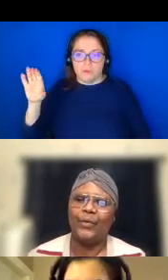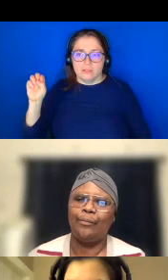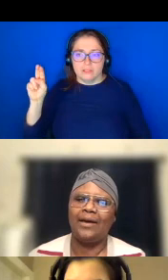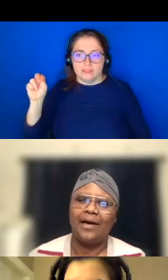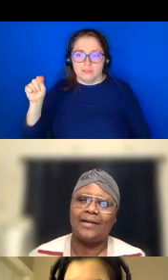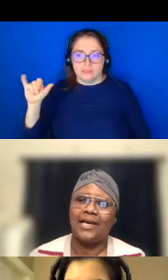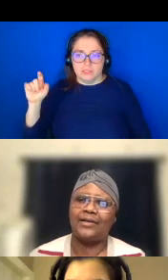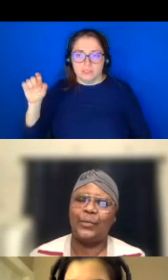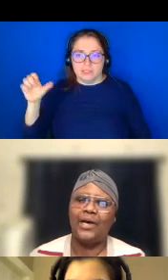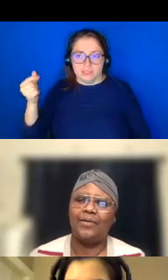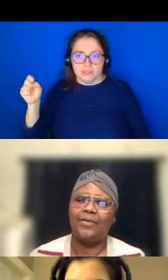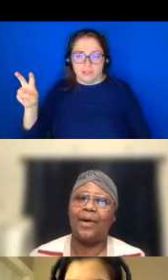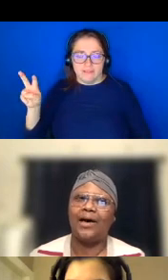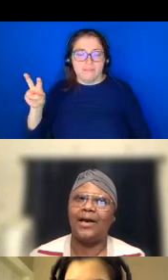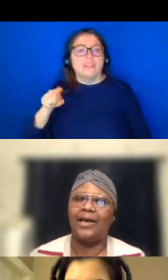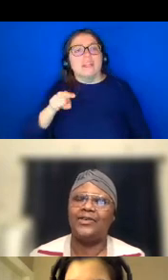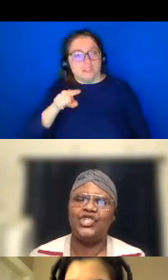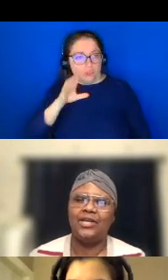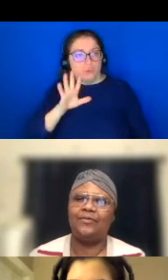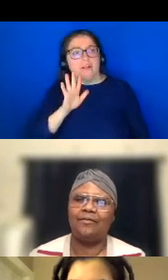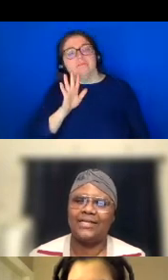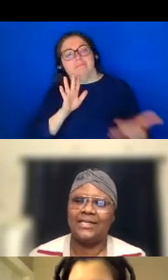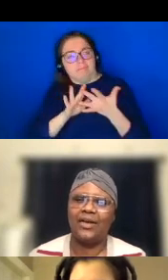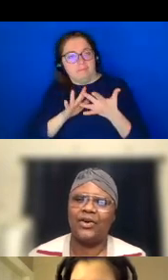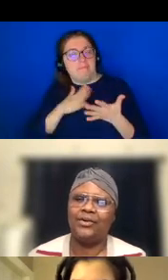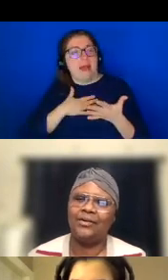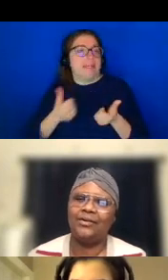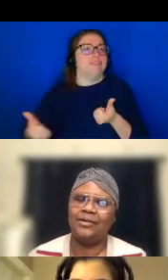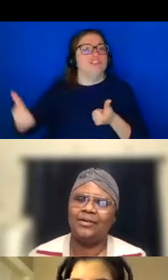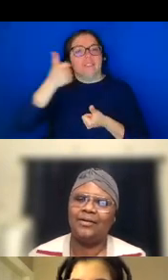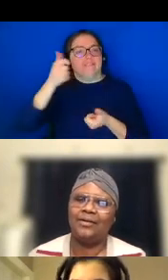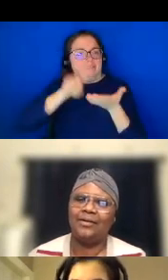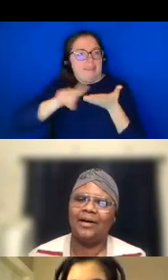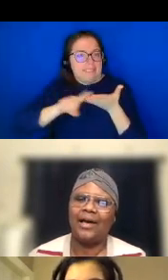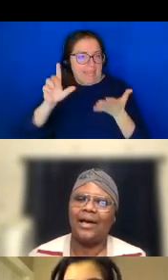you will make contact with my chief investigator,